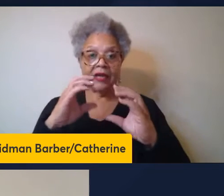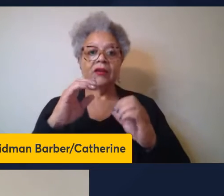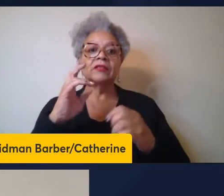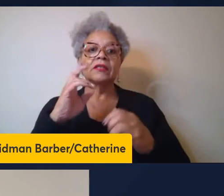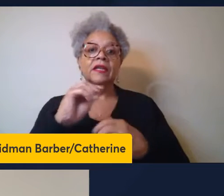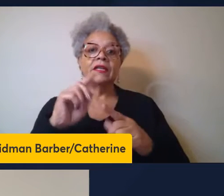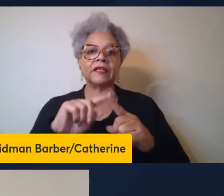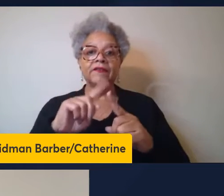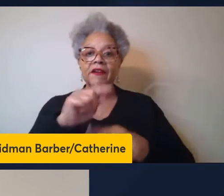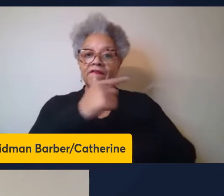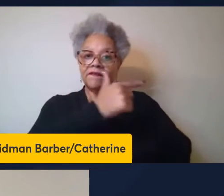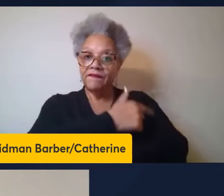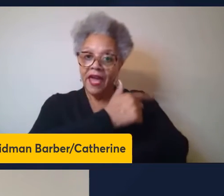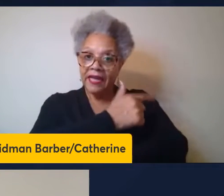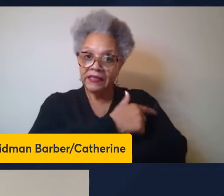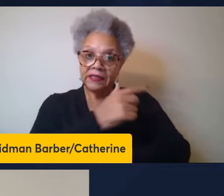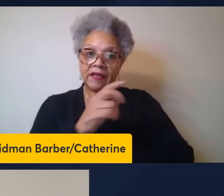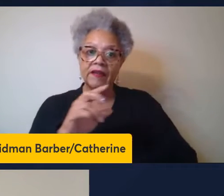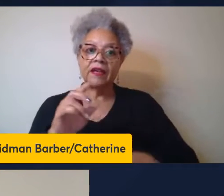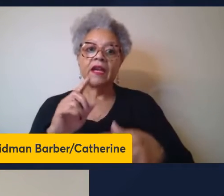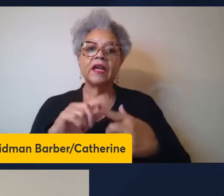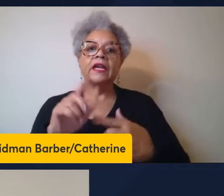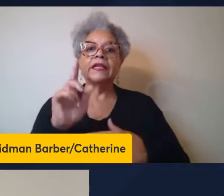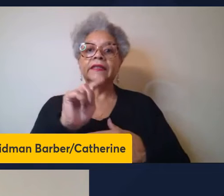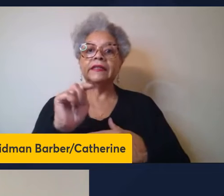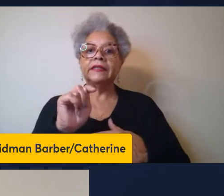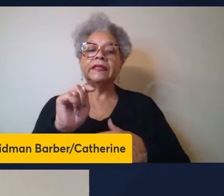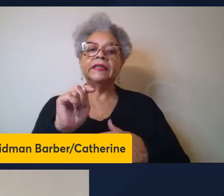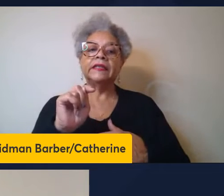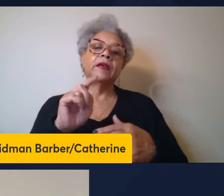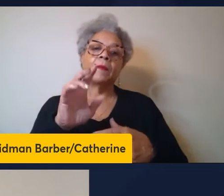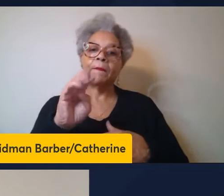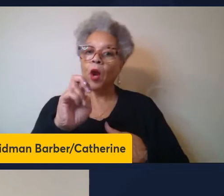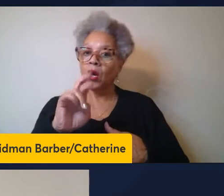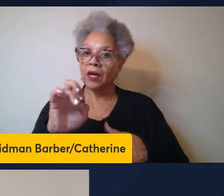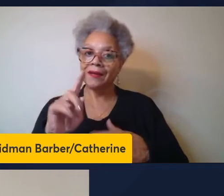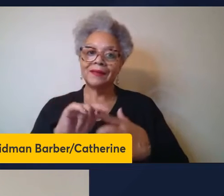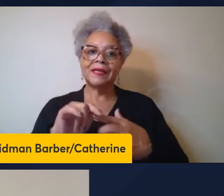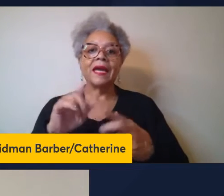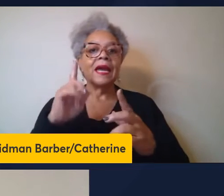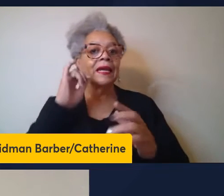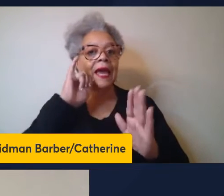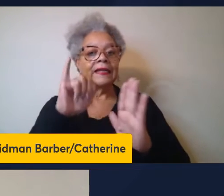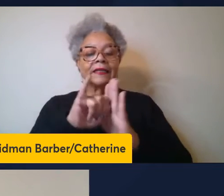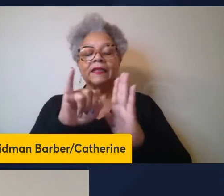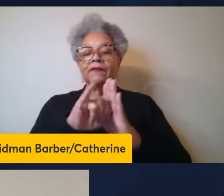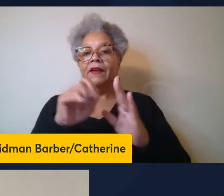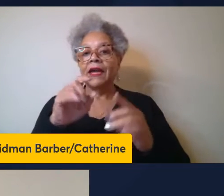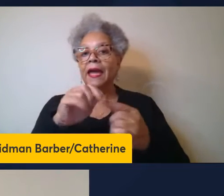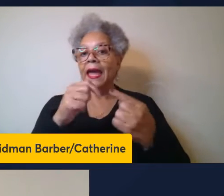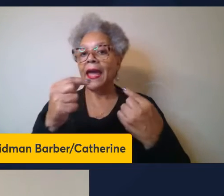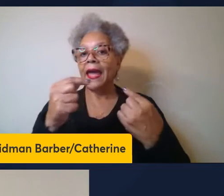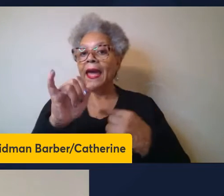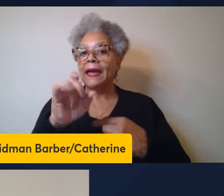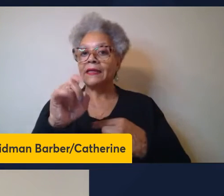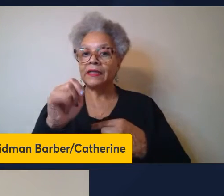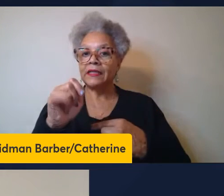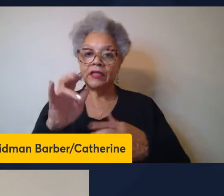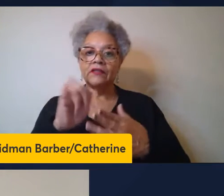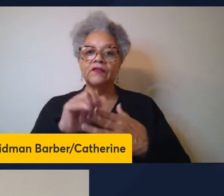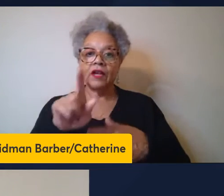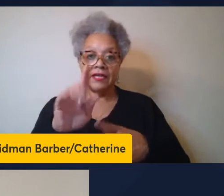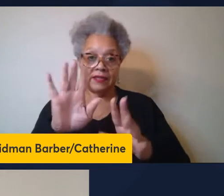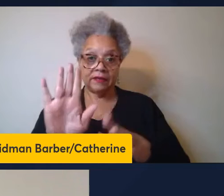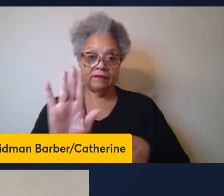assessed promising TB biomarkers, and identified antigens for candidate TB vaccines. Through his research,